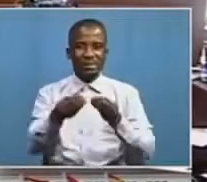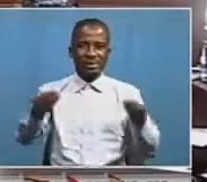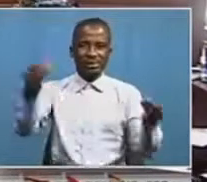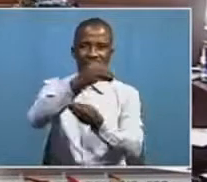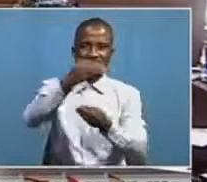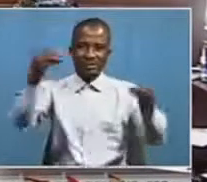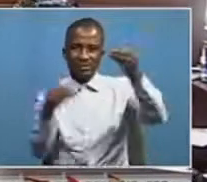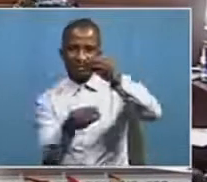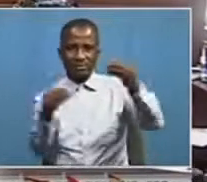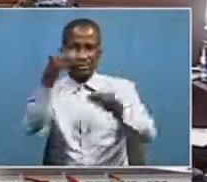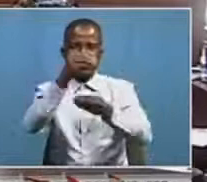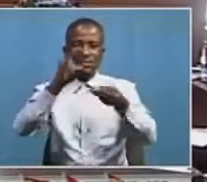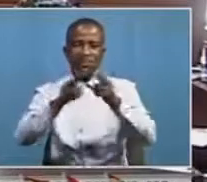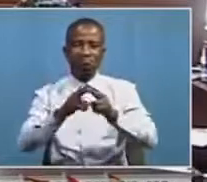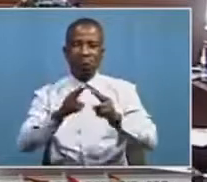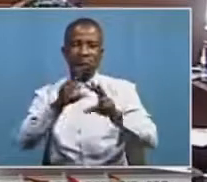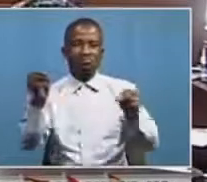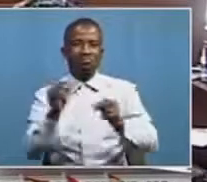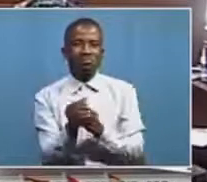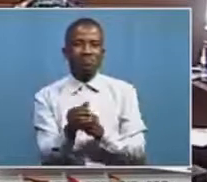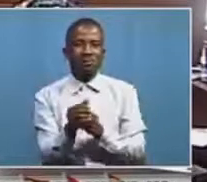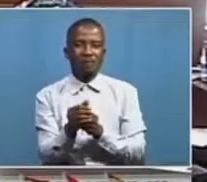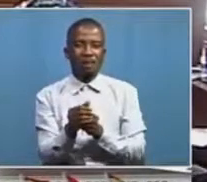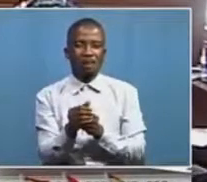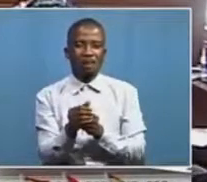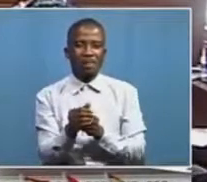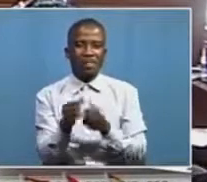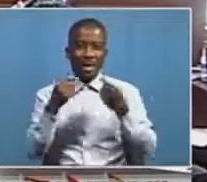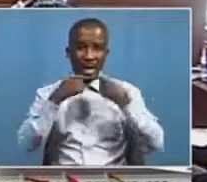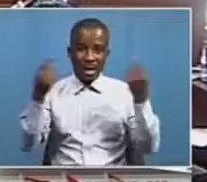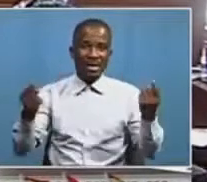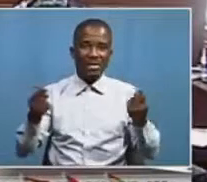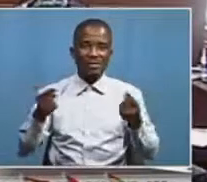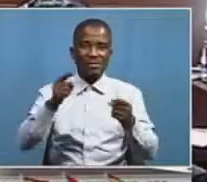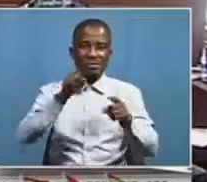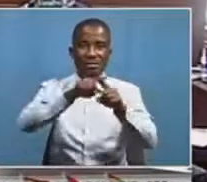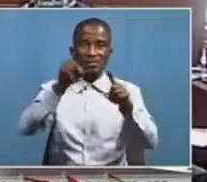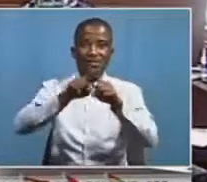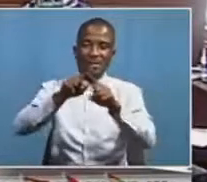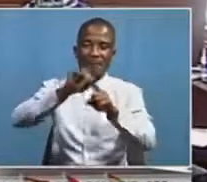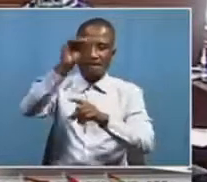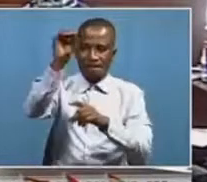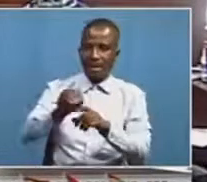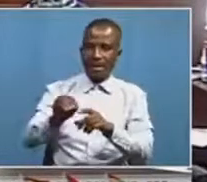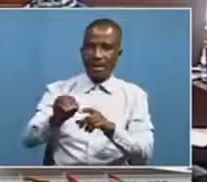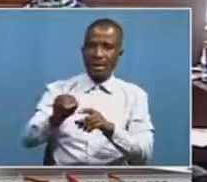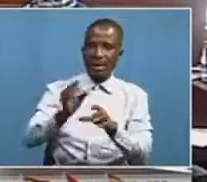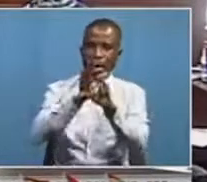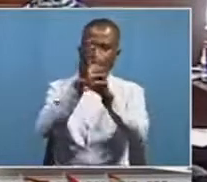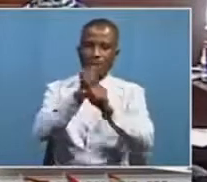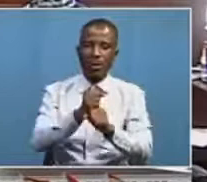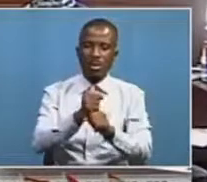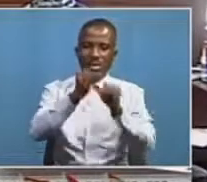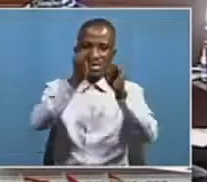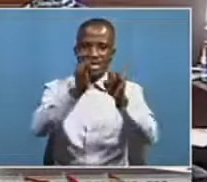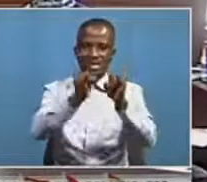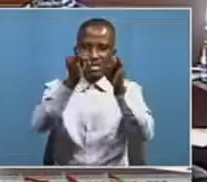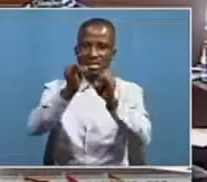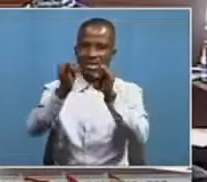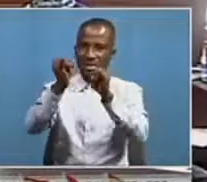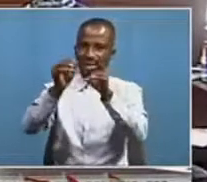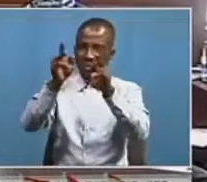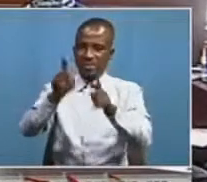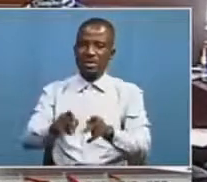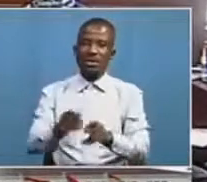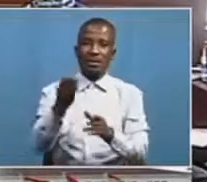for valid votes cast when announcing the various percentages obtained by each candidate on 9 December